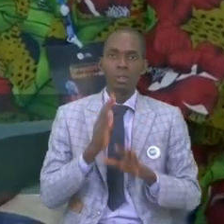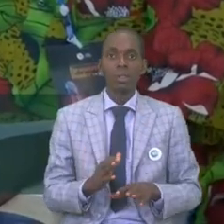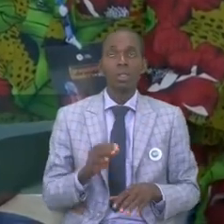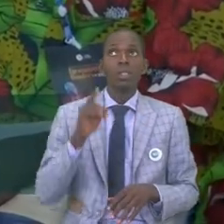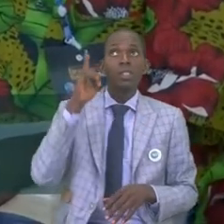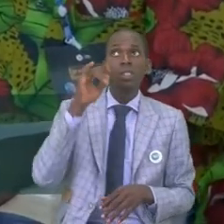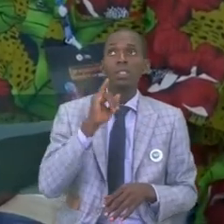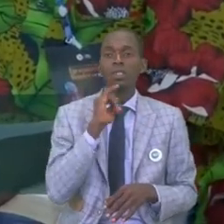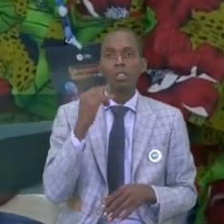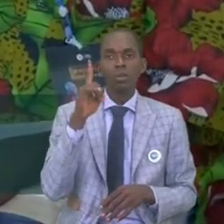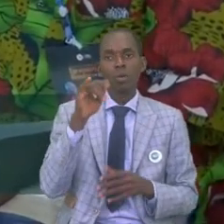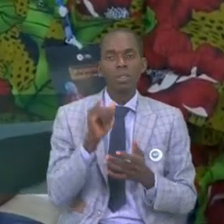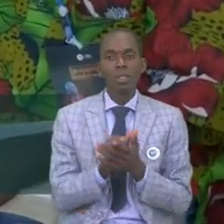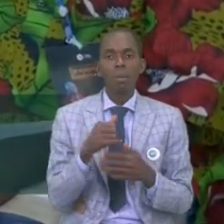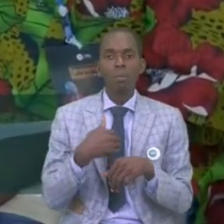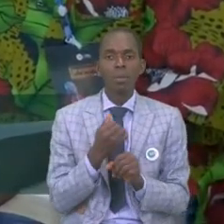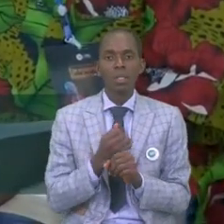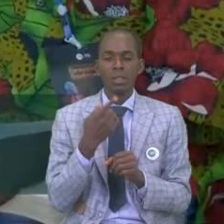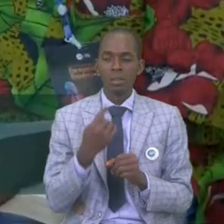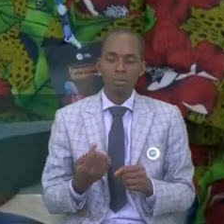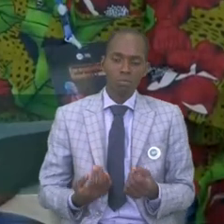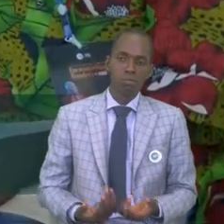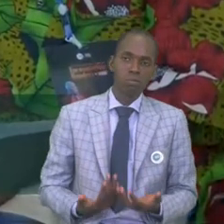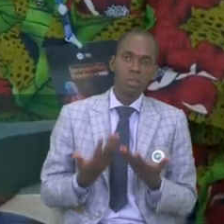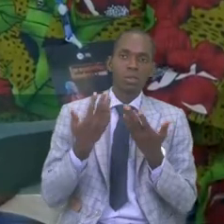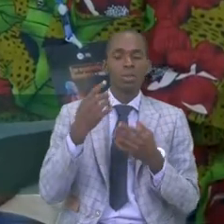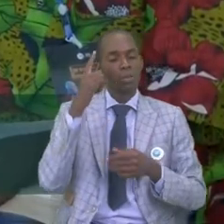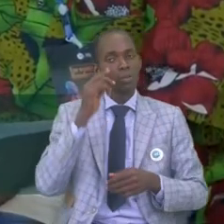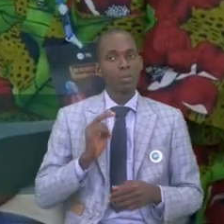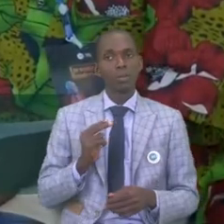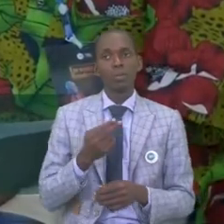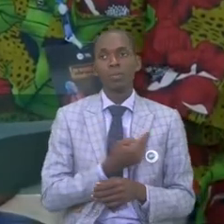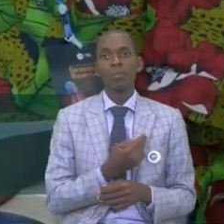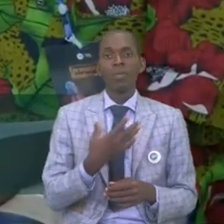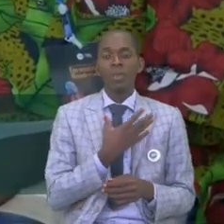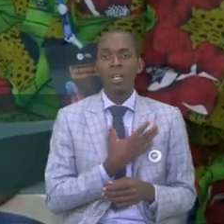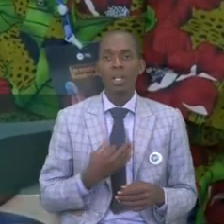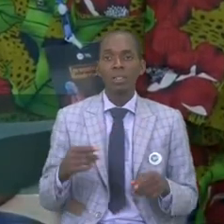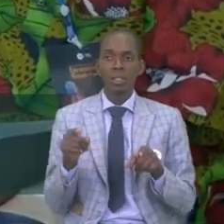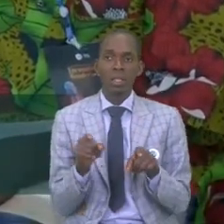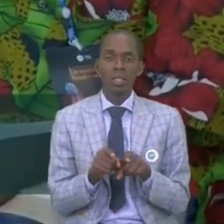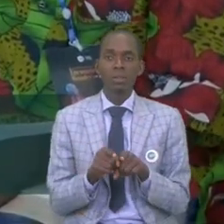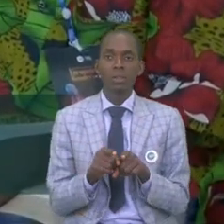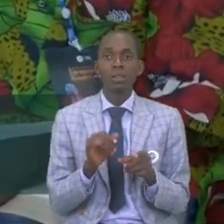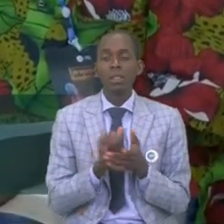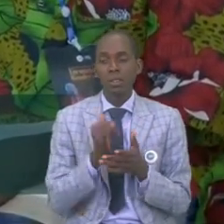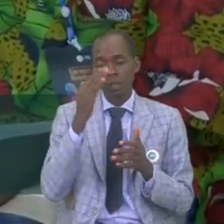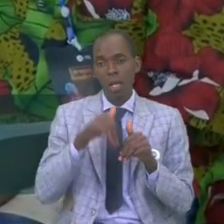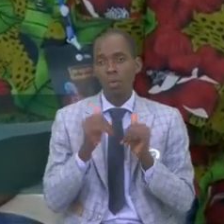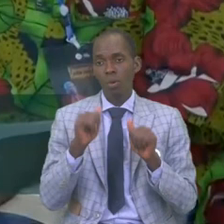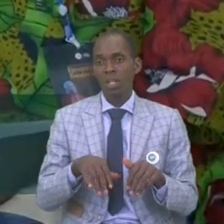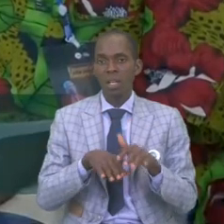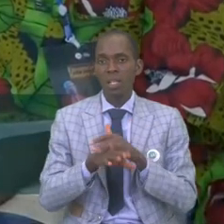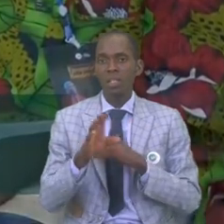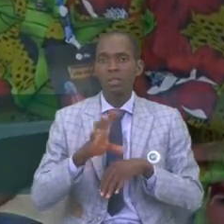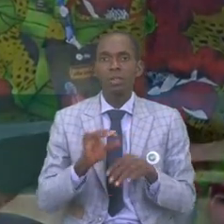the atonement. And it is because we believe in the atonement of Christ, that's how we enter the church. And that's how